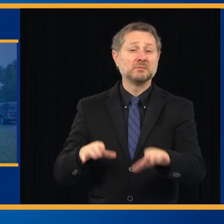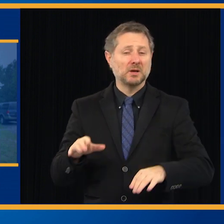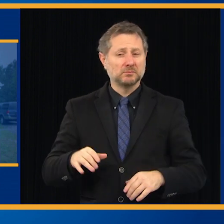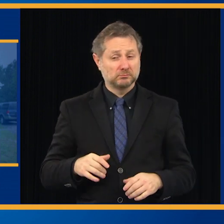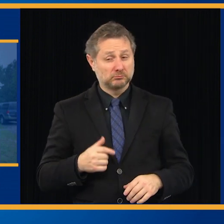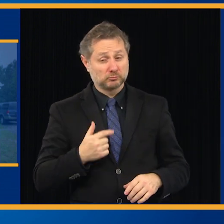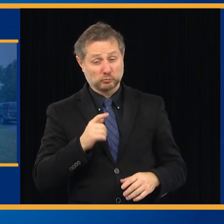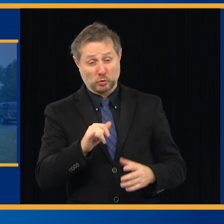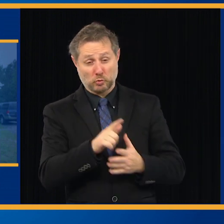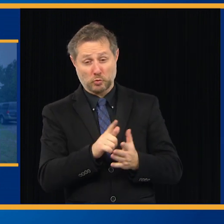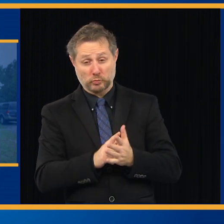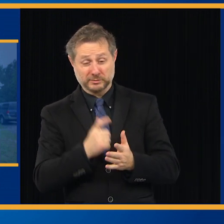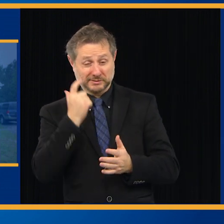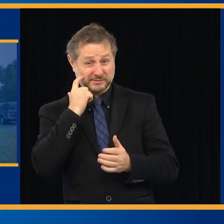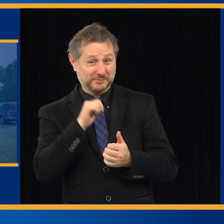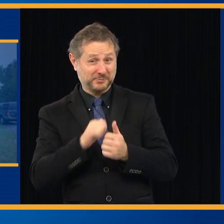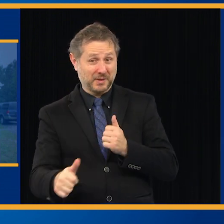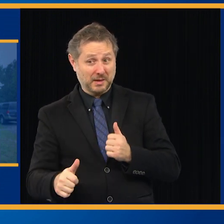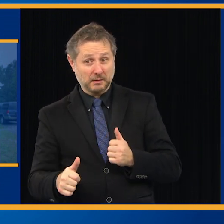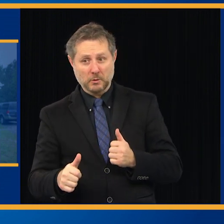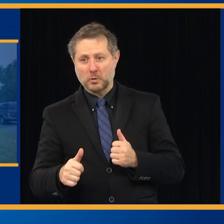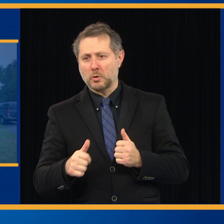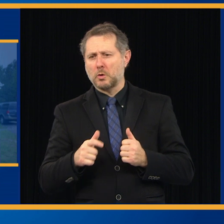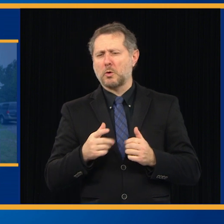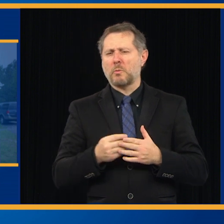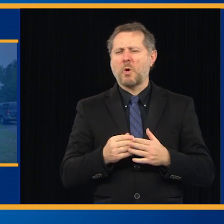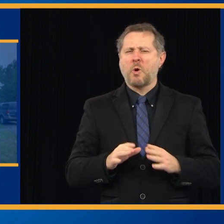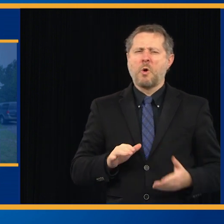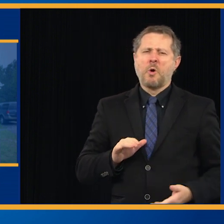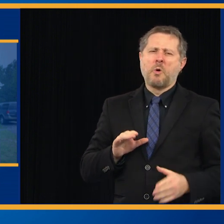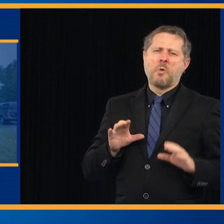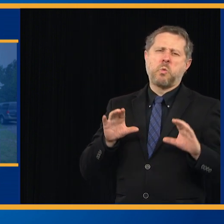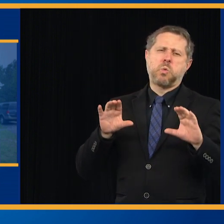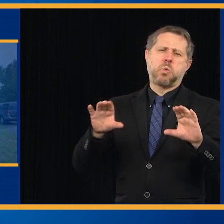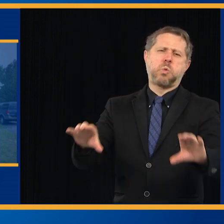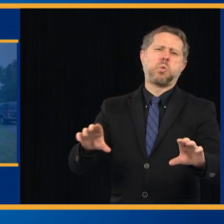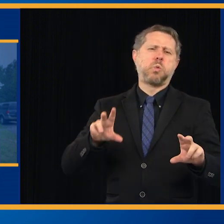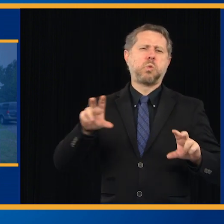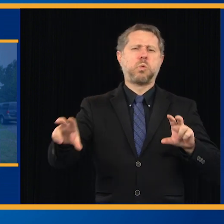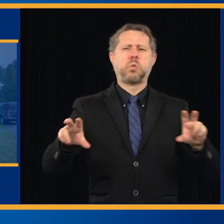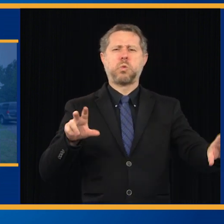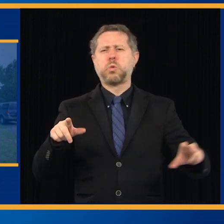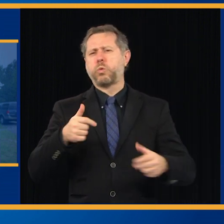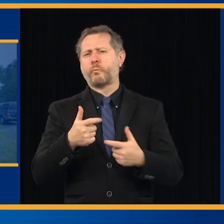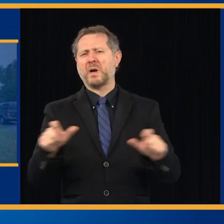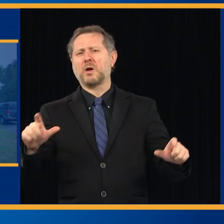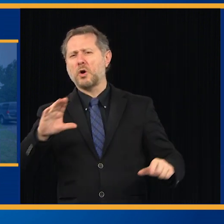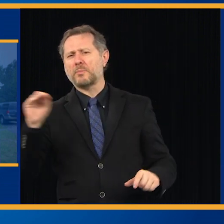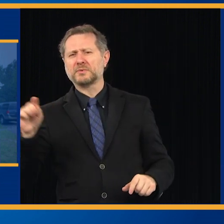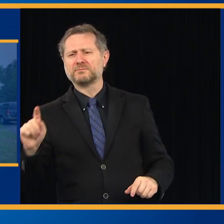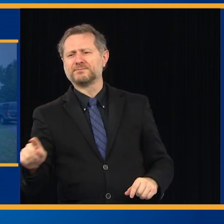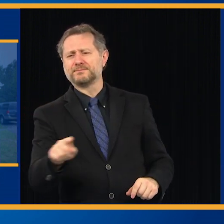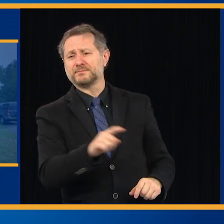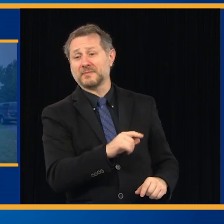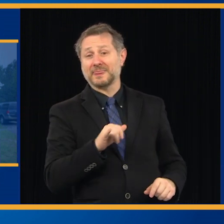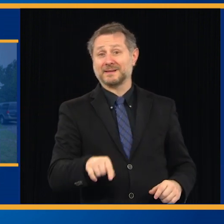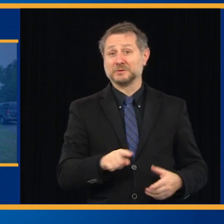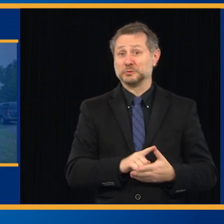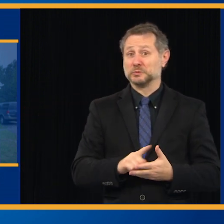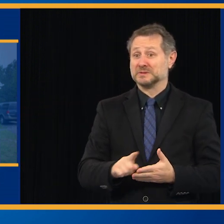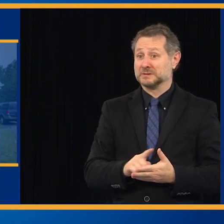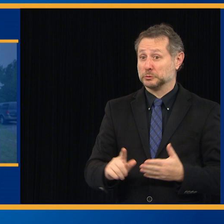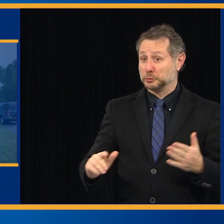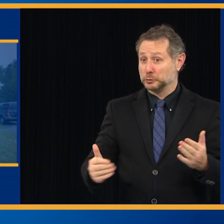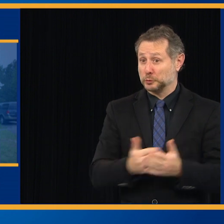legislation. They bailed out corporate America. This legislation, this week, going